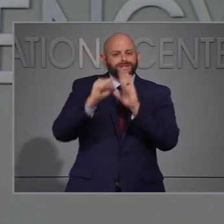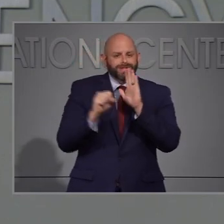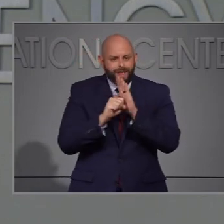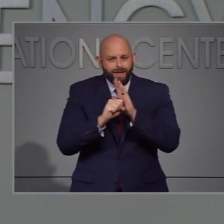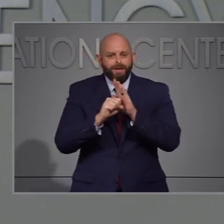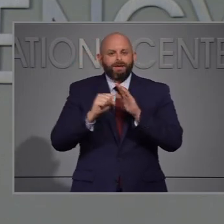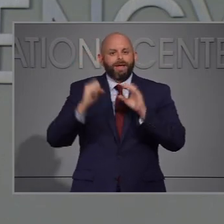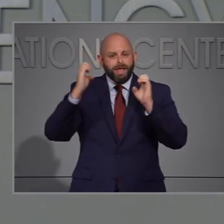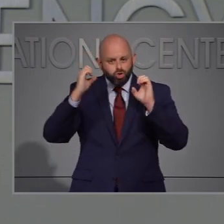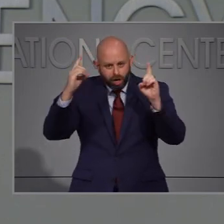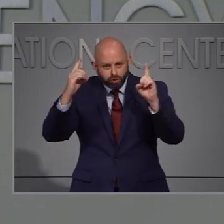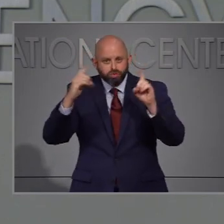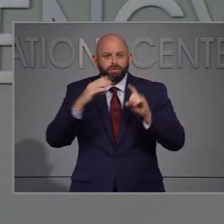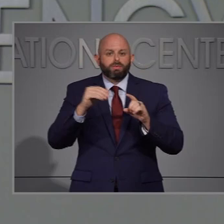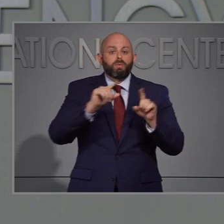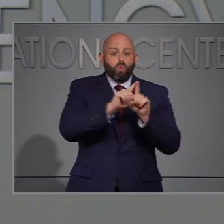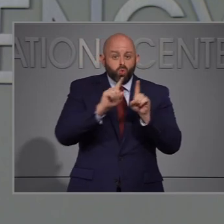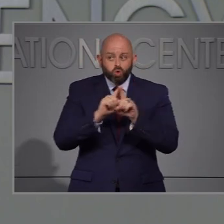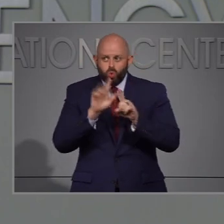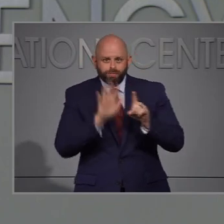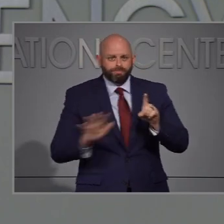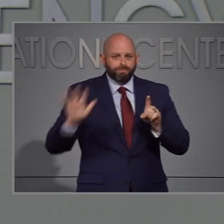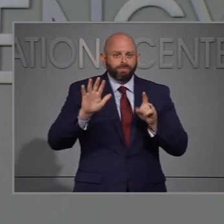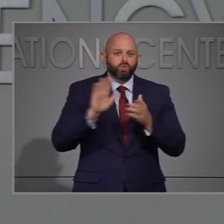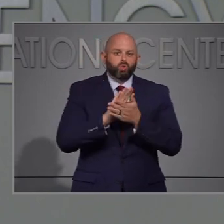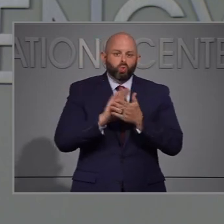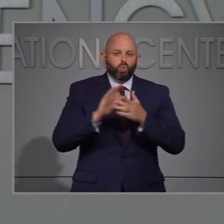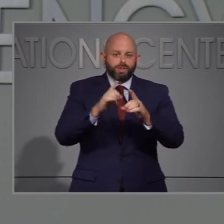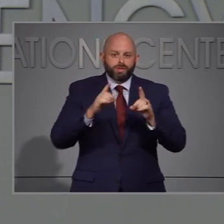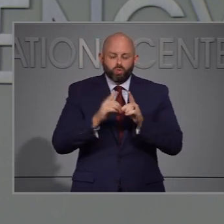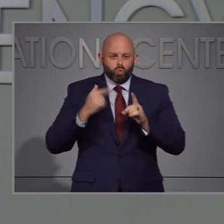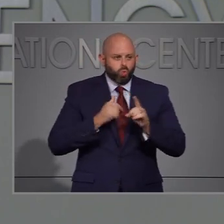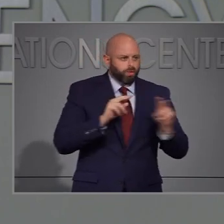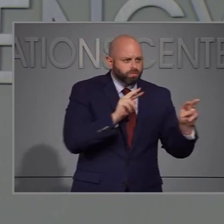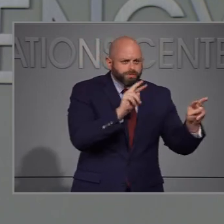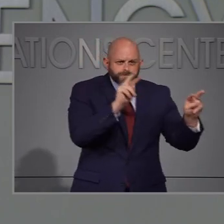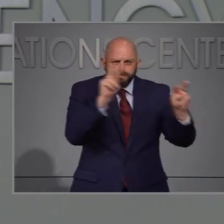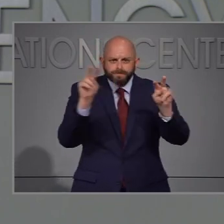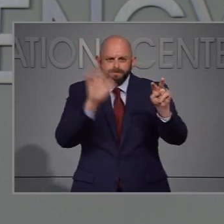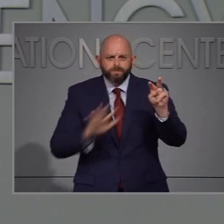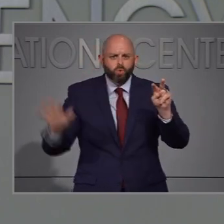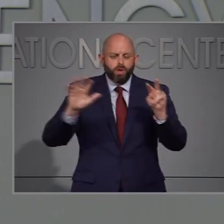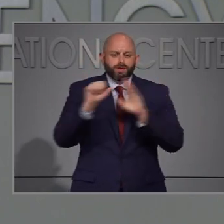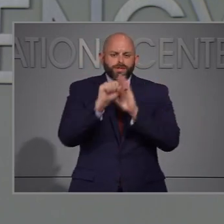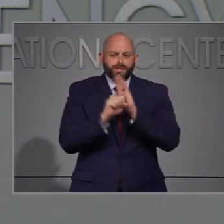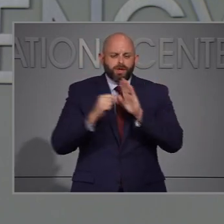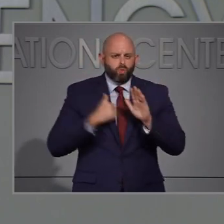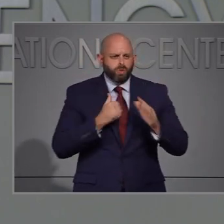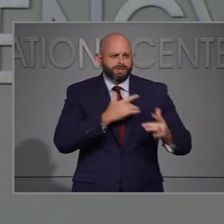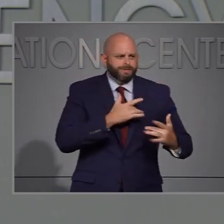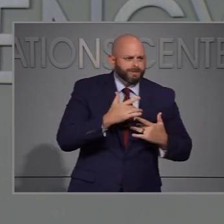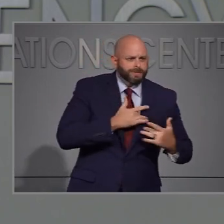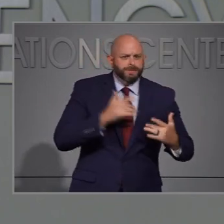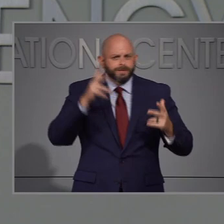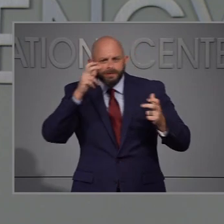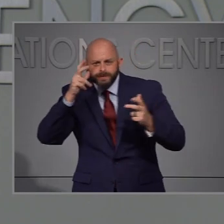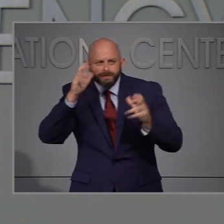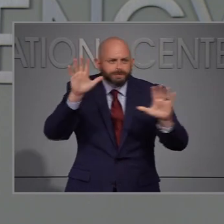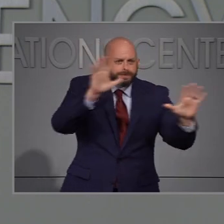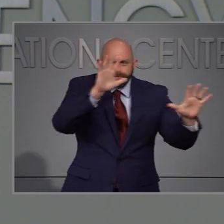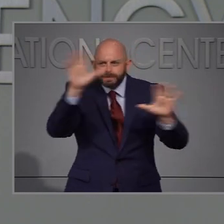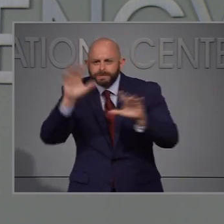counterparts and with school districts. We've listened closely to the needs and concerns of North Carolina students, parents, and